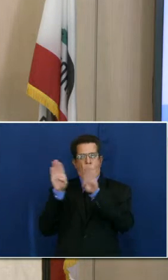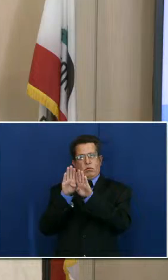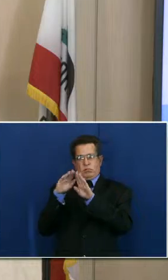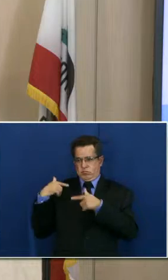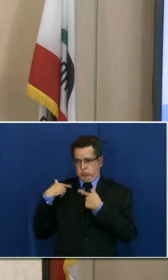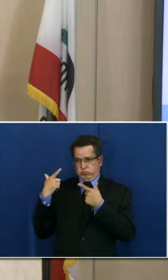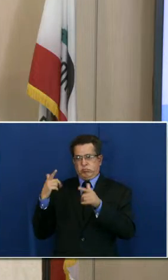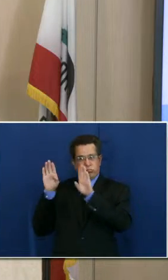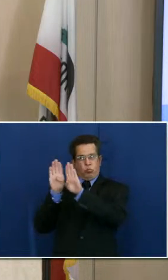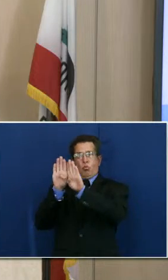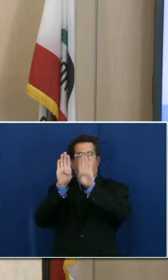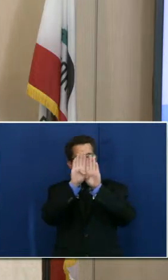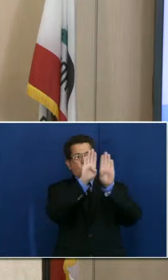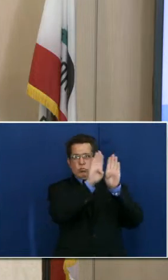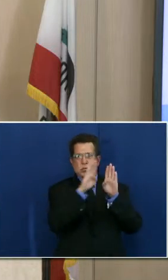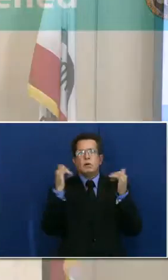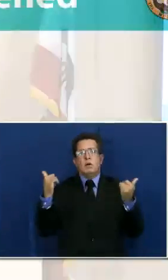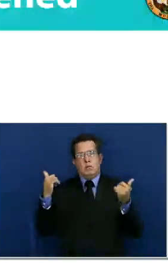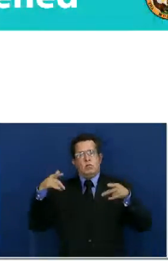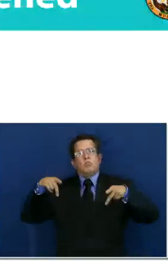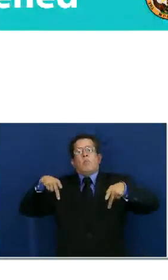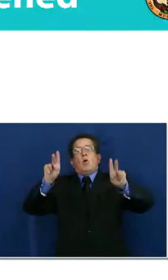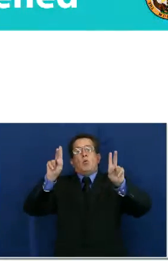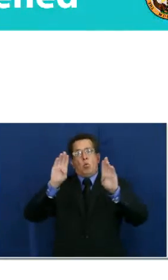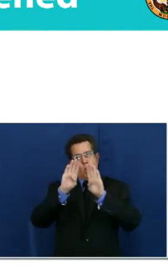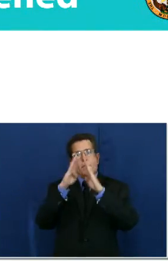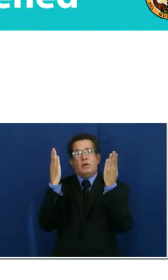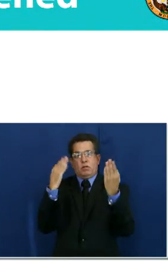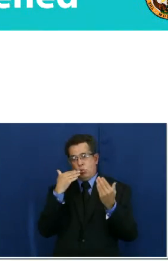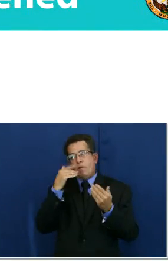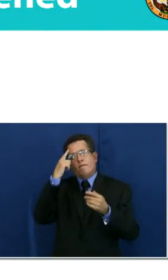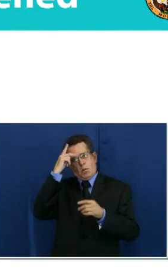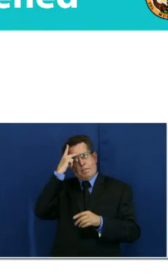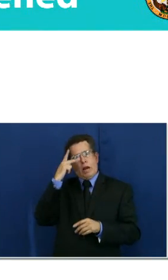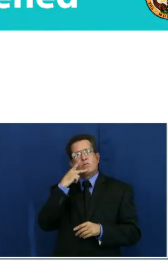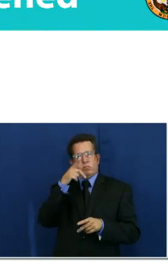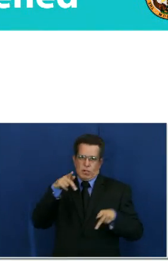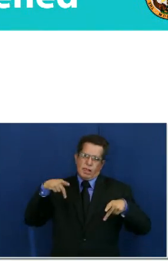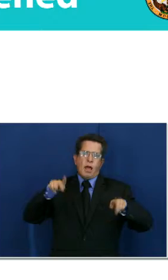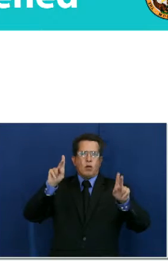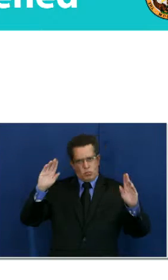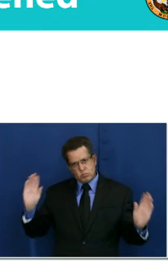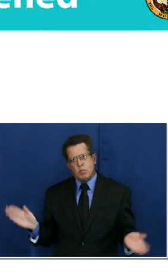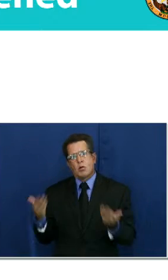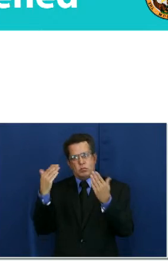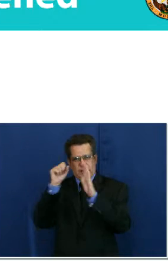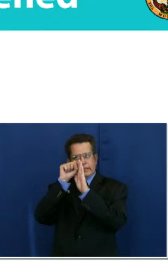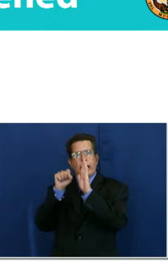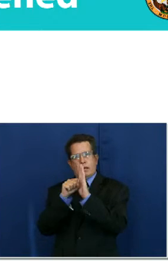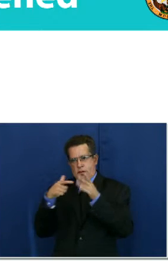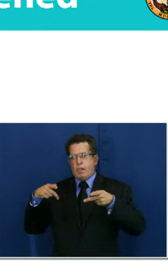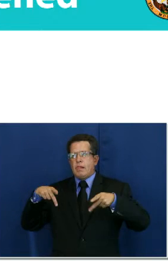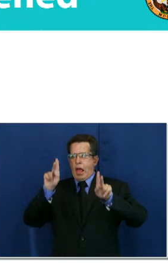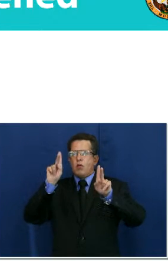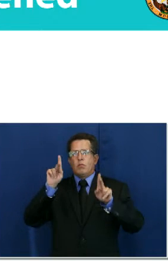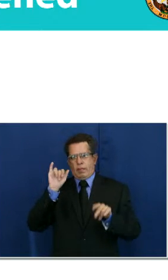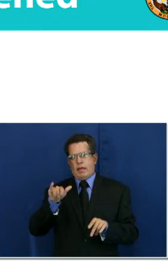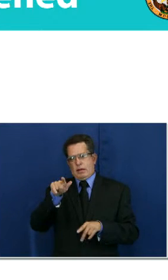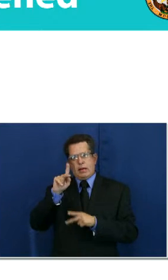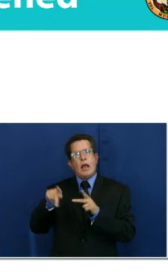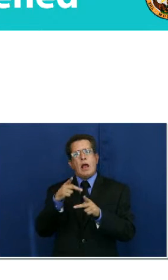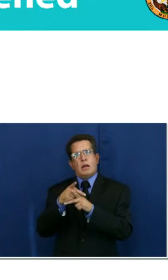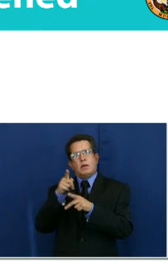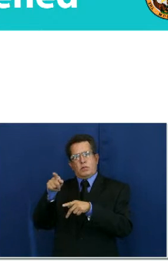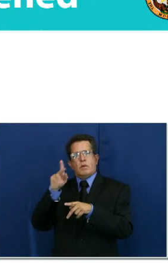time. We know this has been a big issue for parents, and we are glad to see that the state has provided these guidelines, which